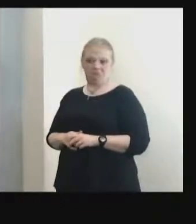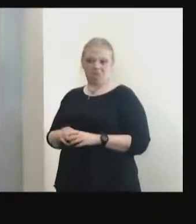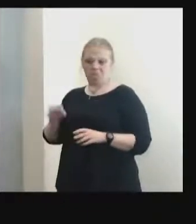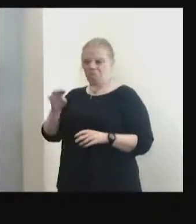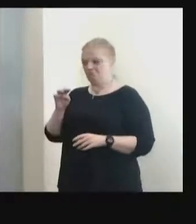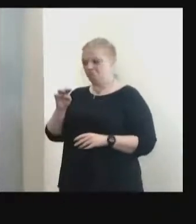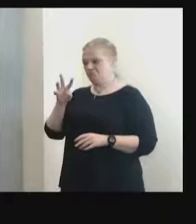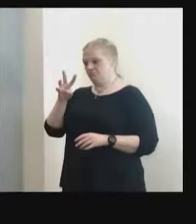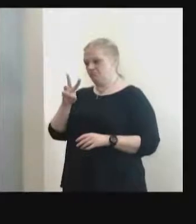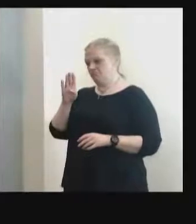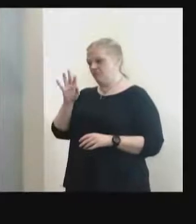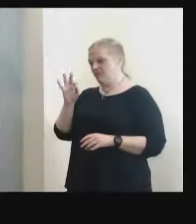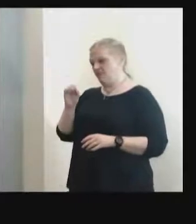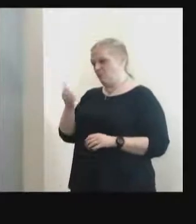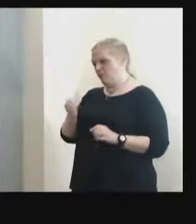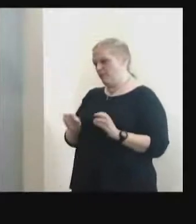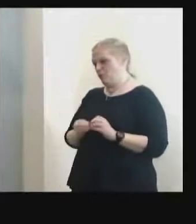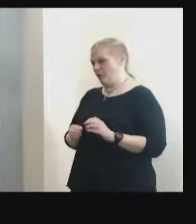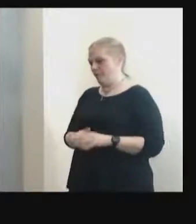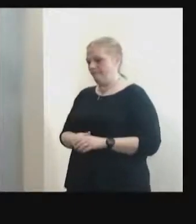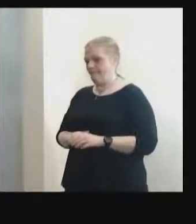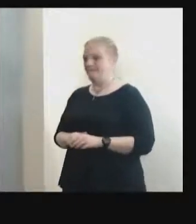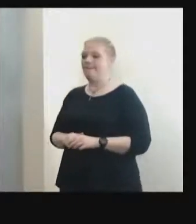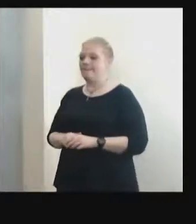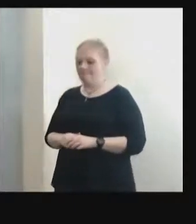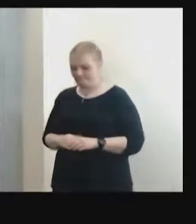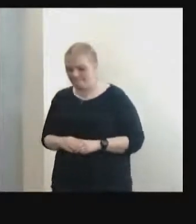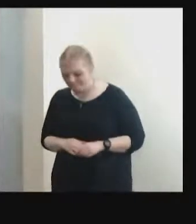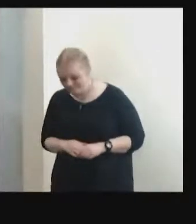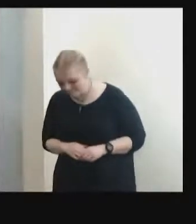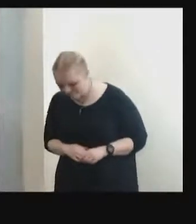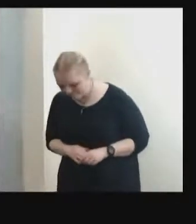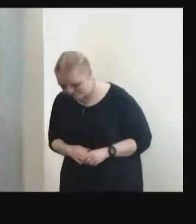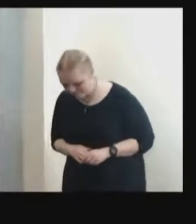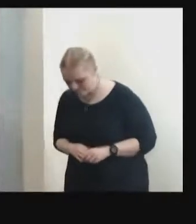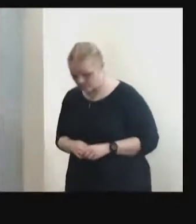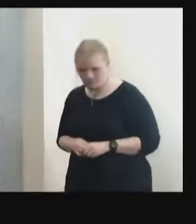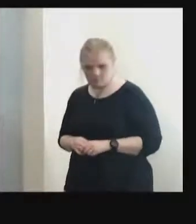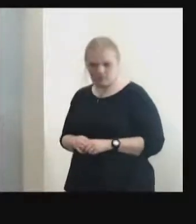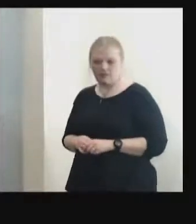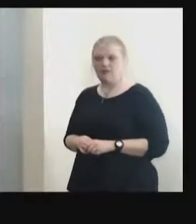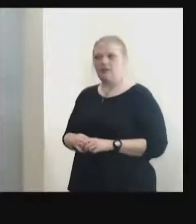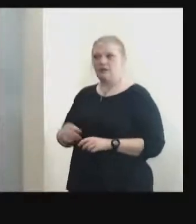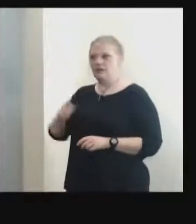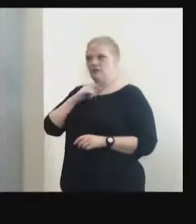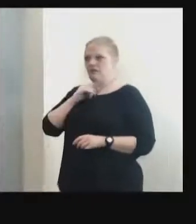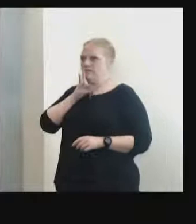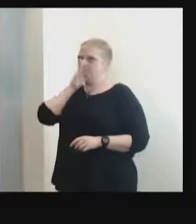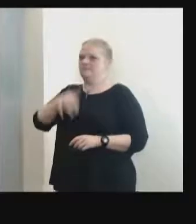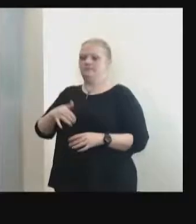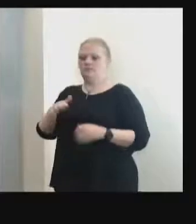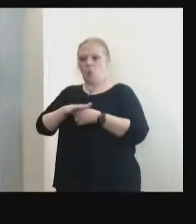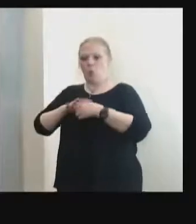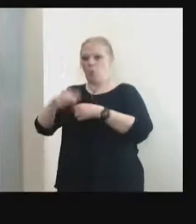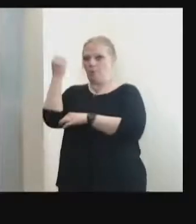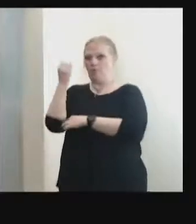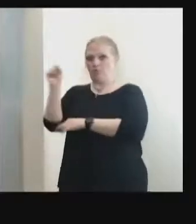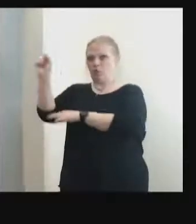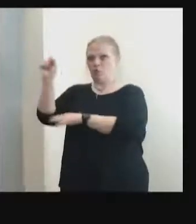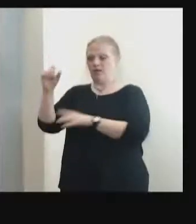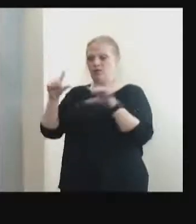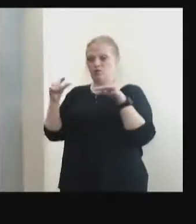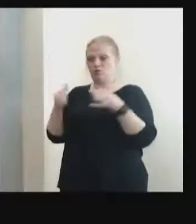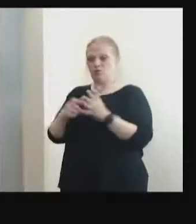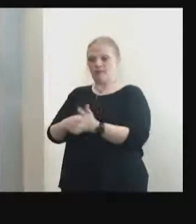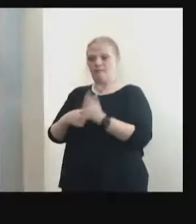Mike Desmond, WBFO, any more questions? Yeah, there is a vocal local protest group, demanding